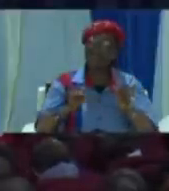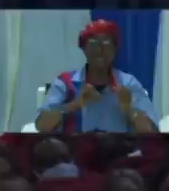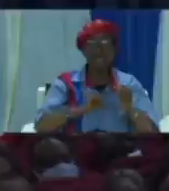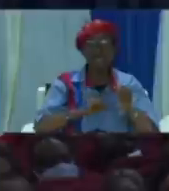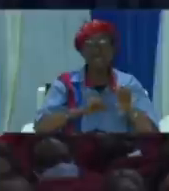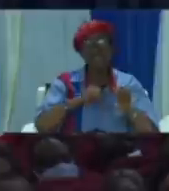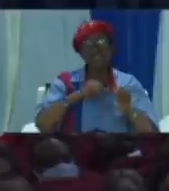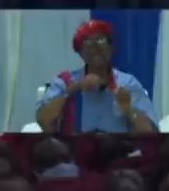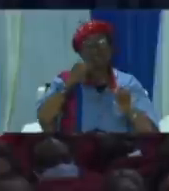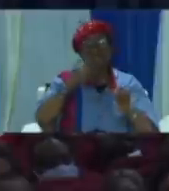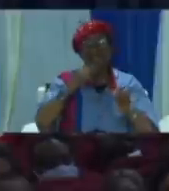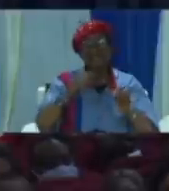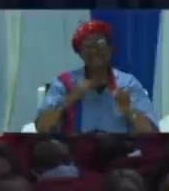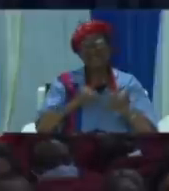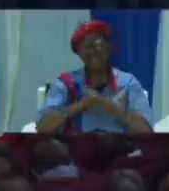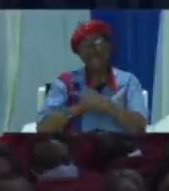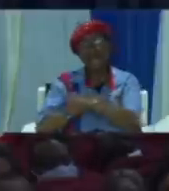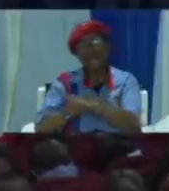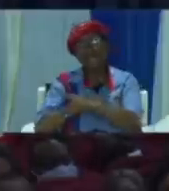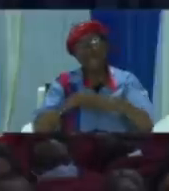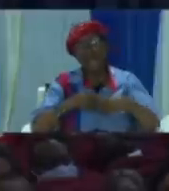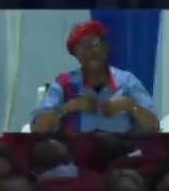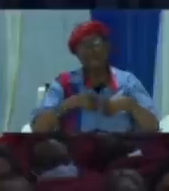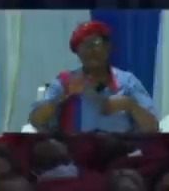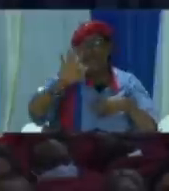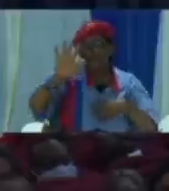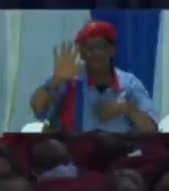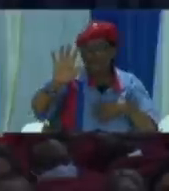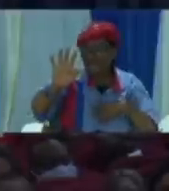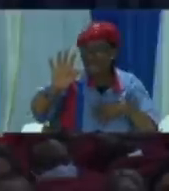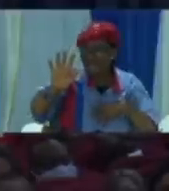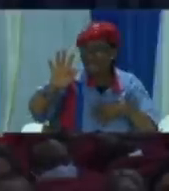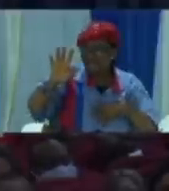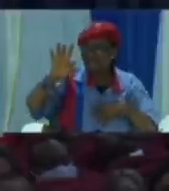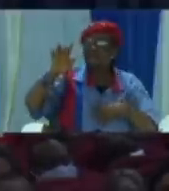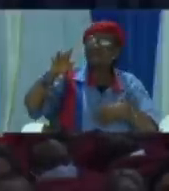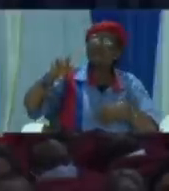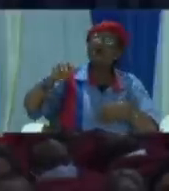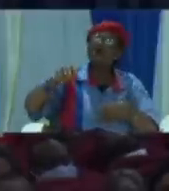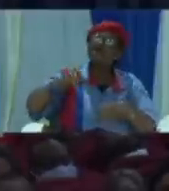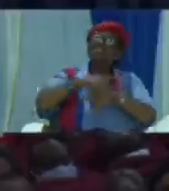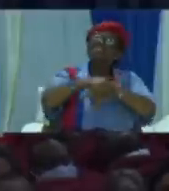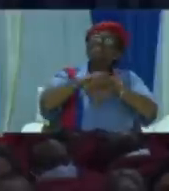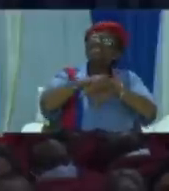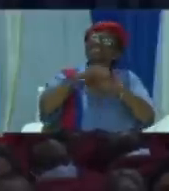have £5 in my savings in Lagos. And